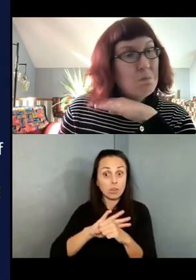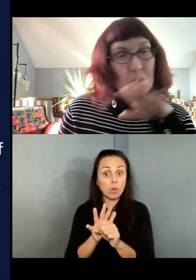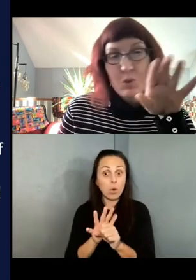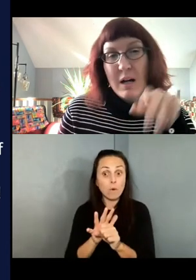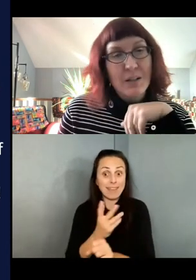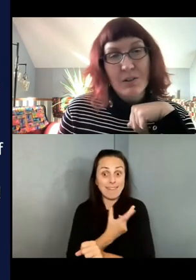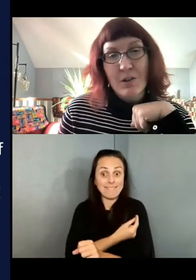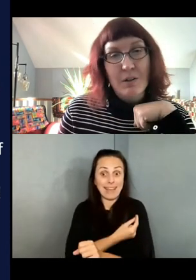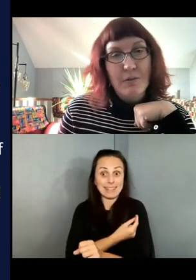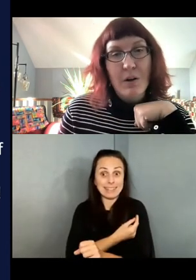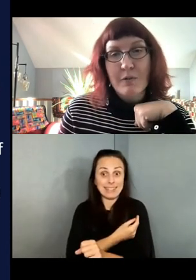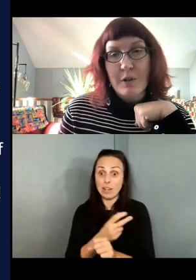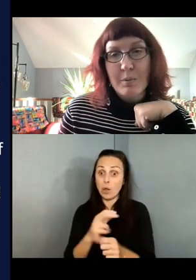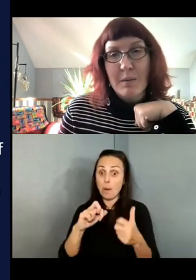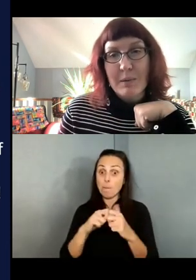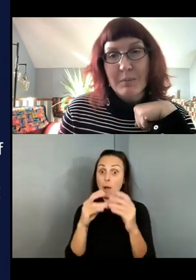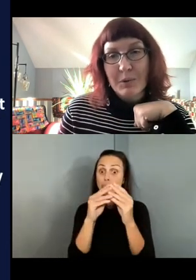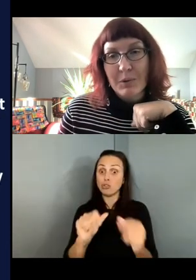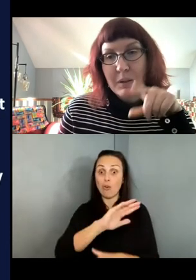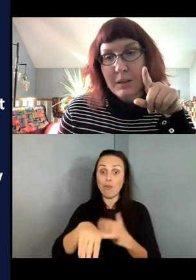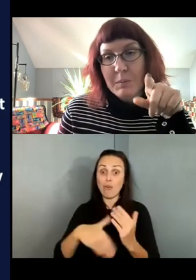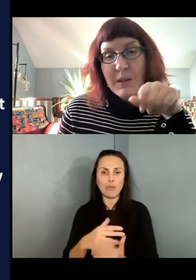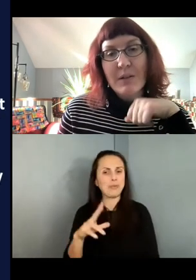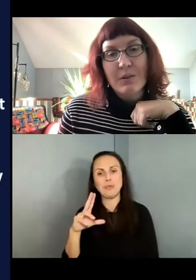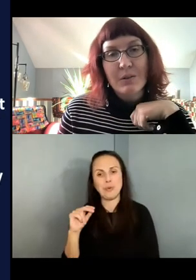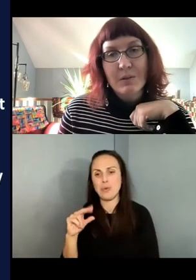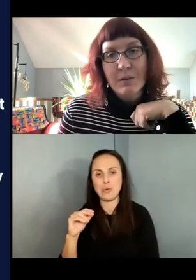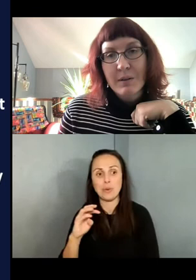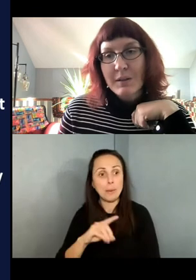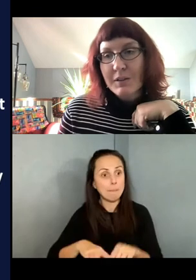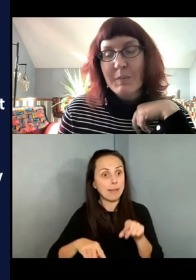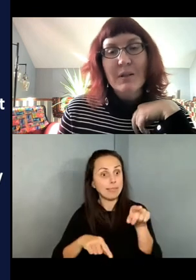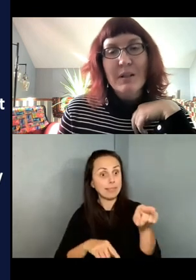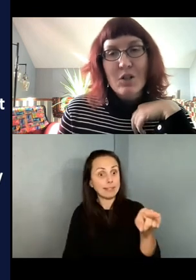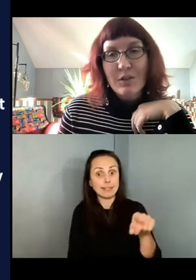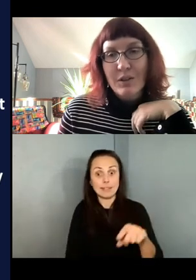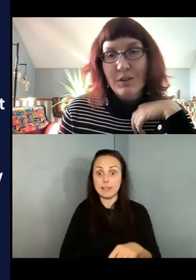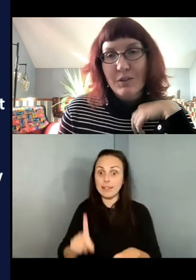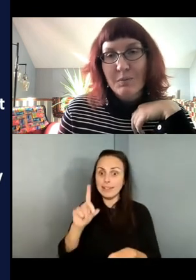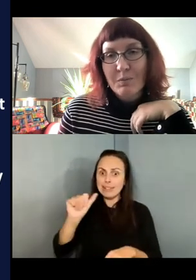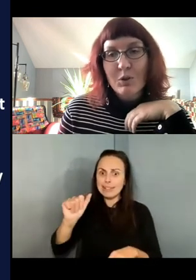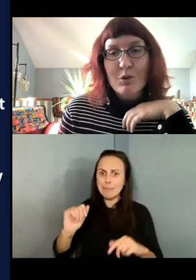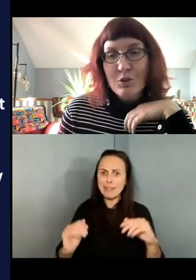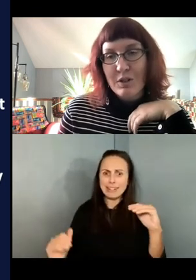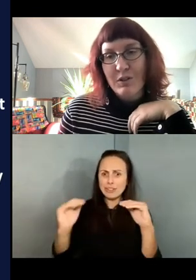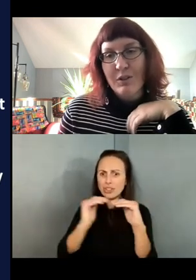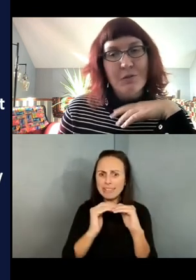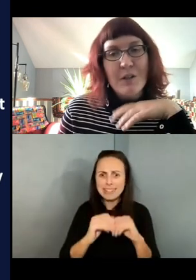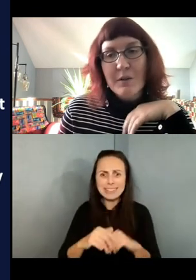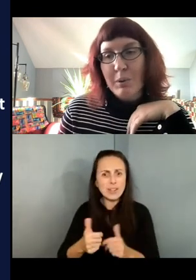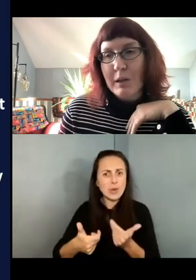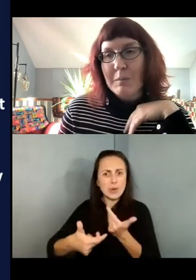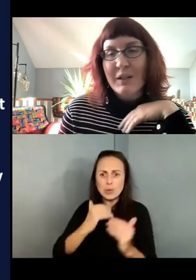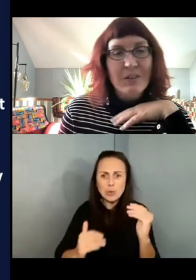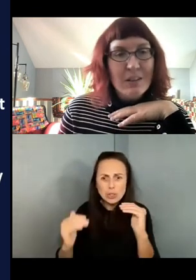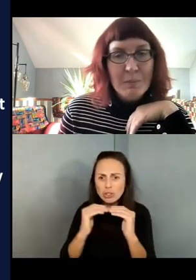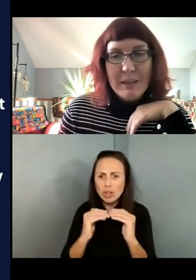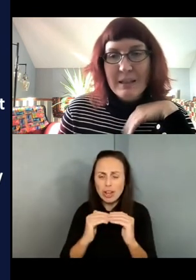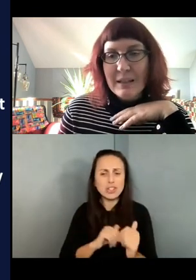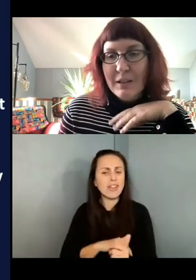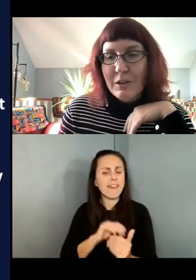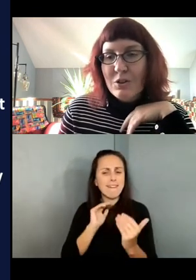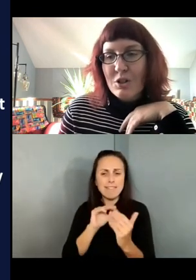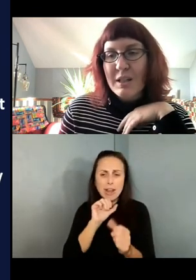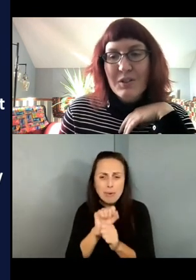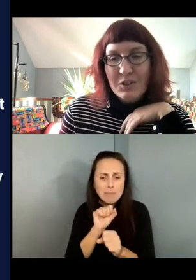vaccine, it's not gonna solve all of our problems. But this, disability justice, social justice, fair employment,